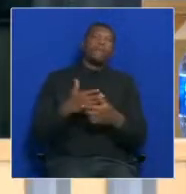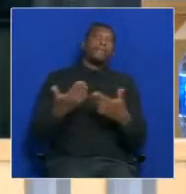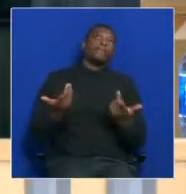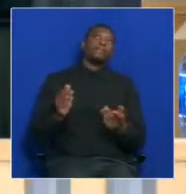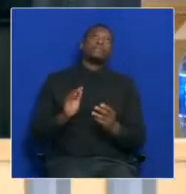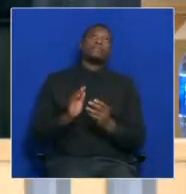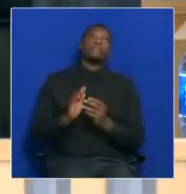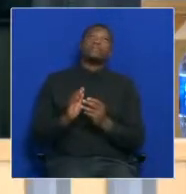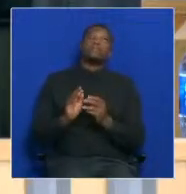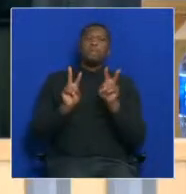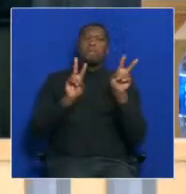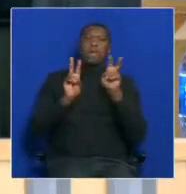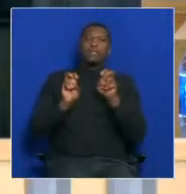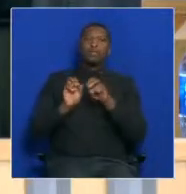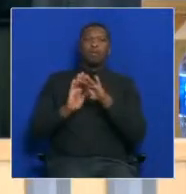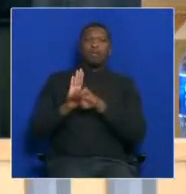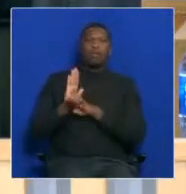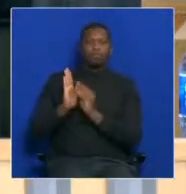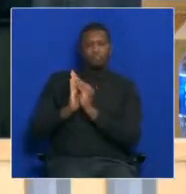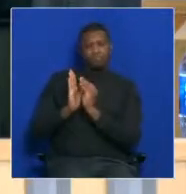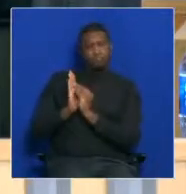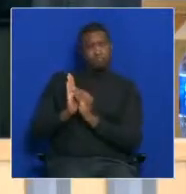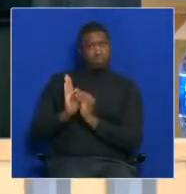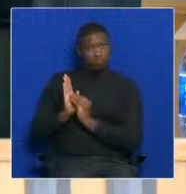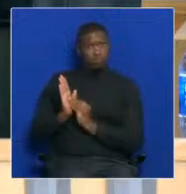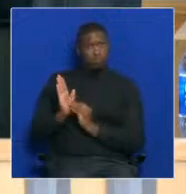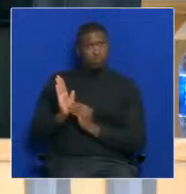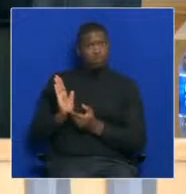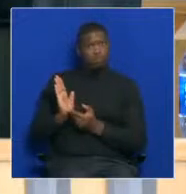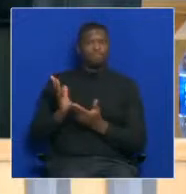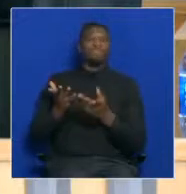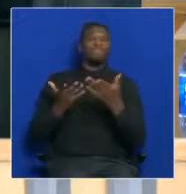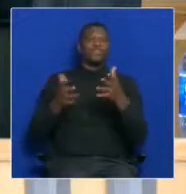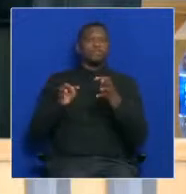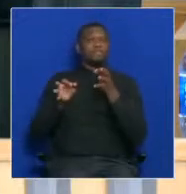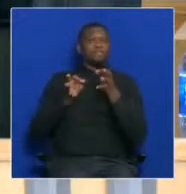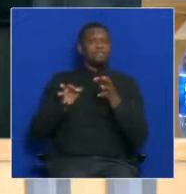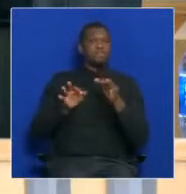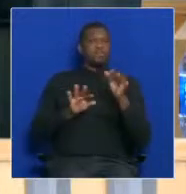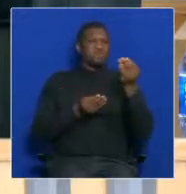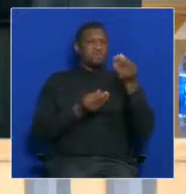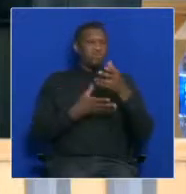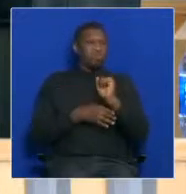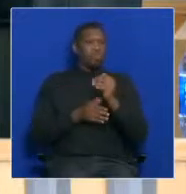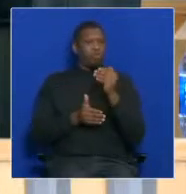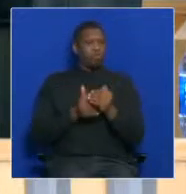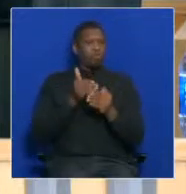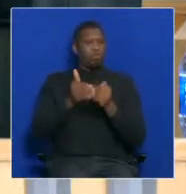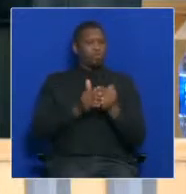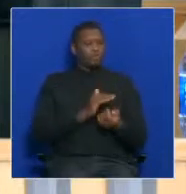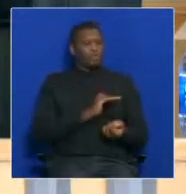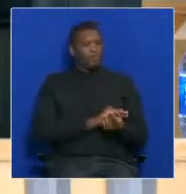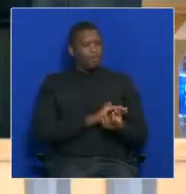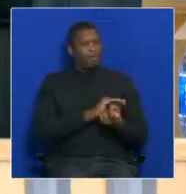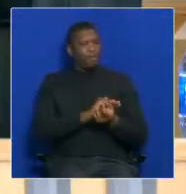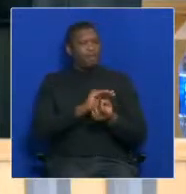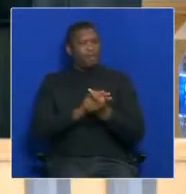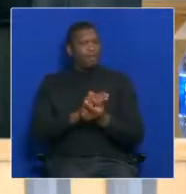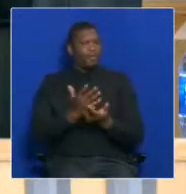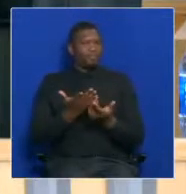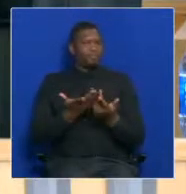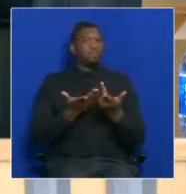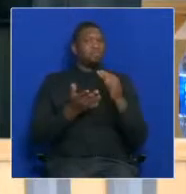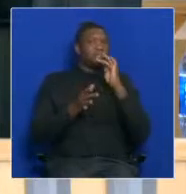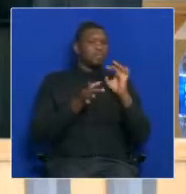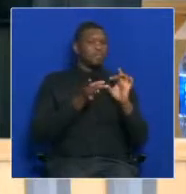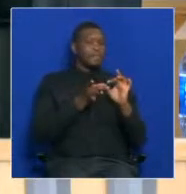matters that are coming in. And you tell us your process, that it comes in terms of the manual, and there